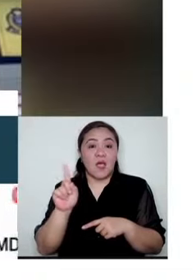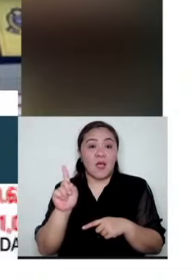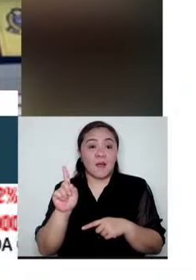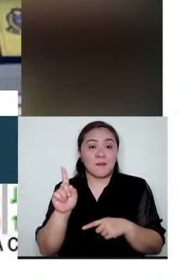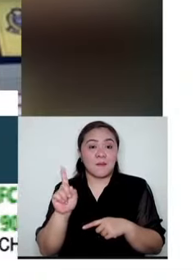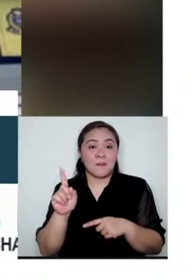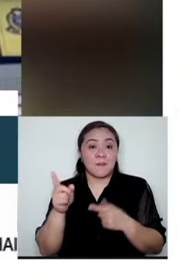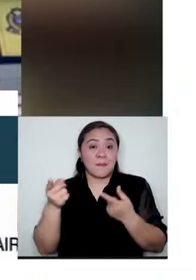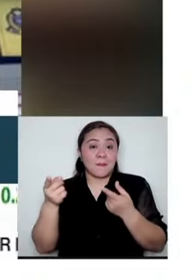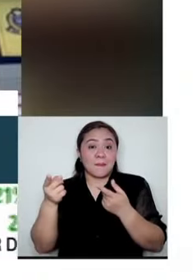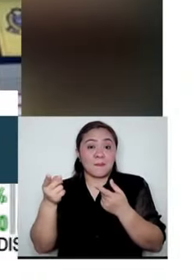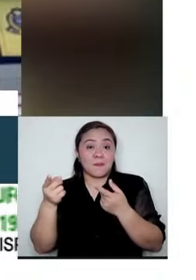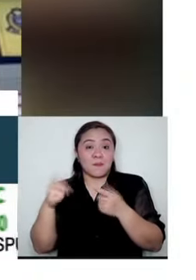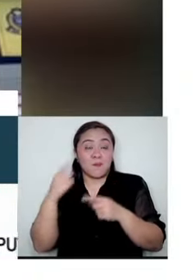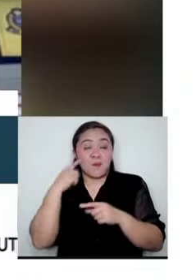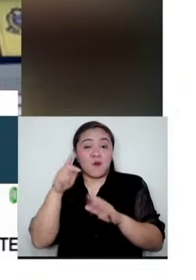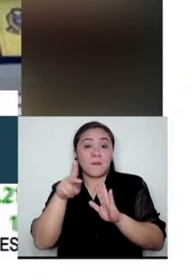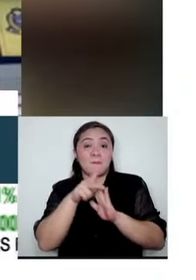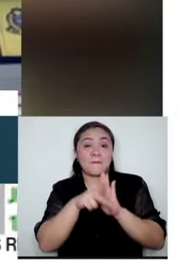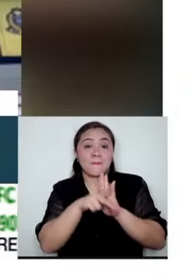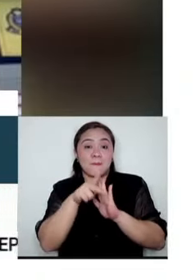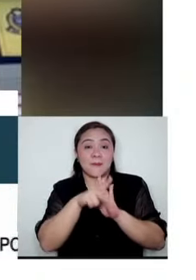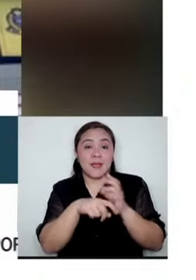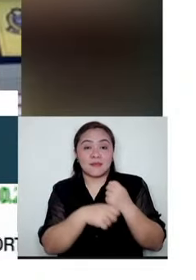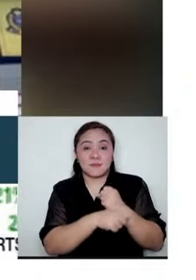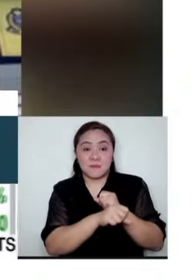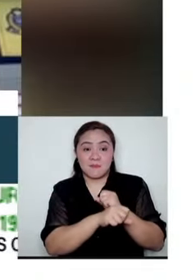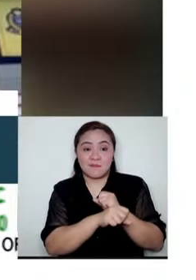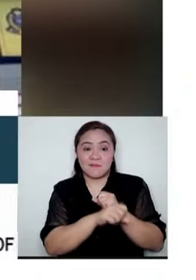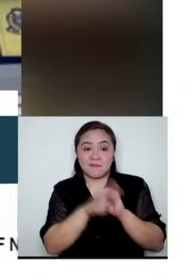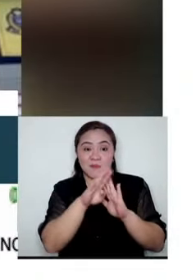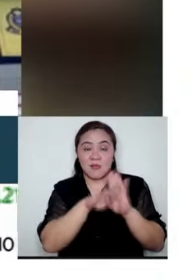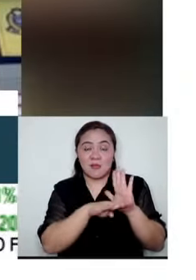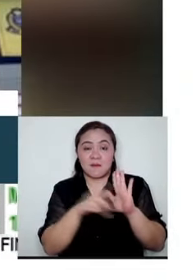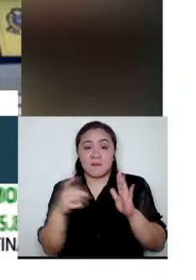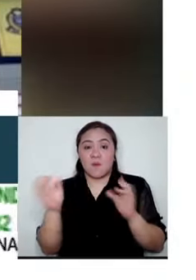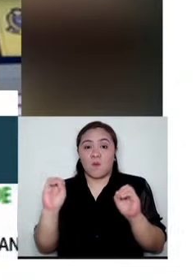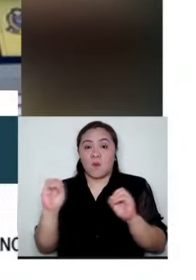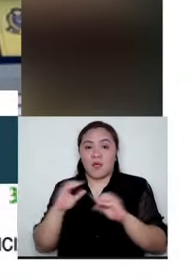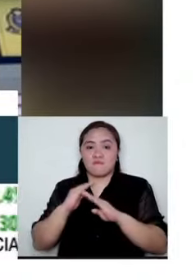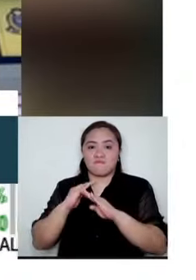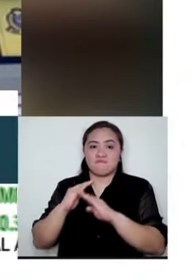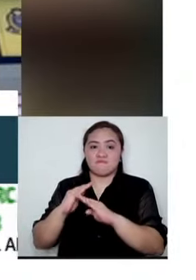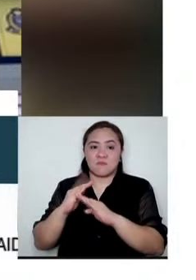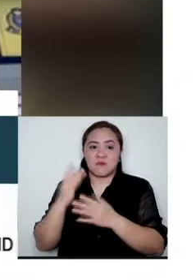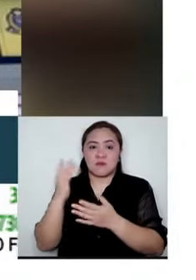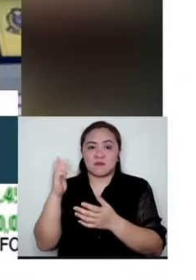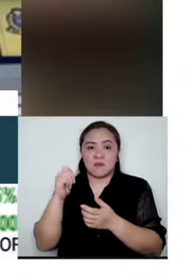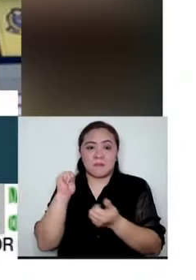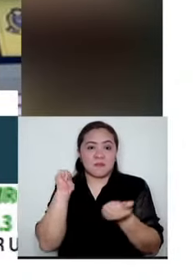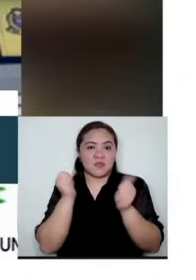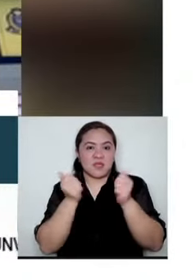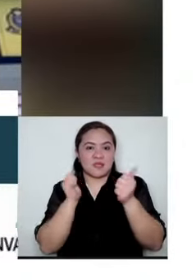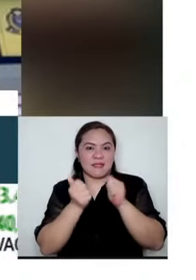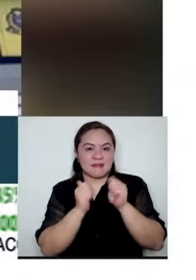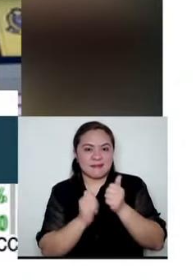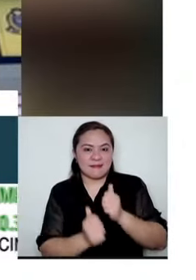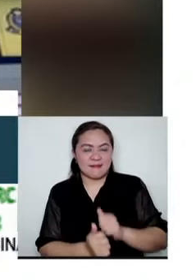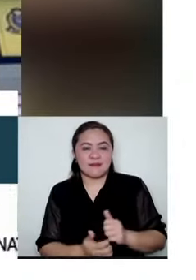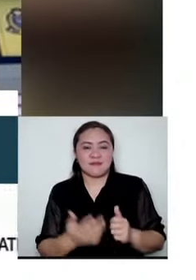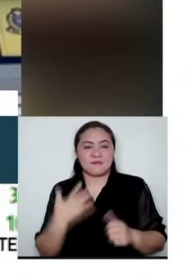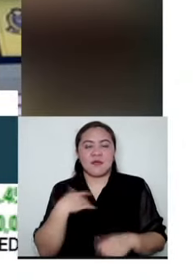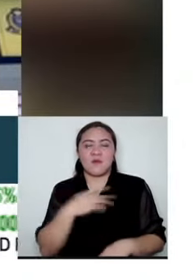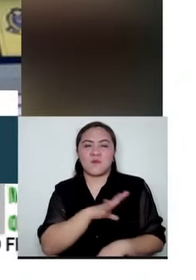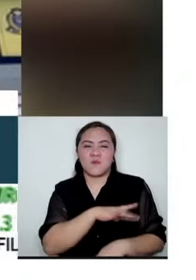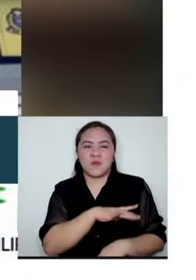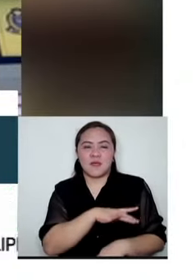execution of policies that should not be hindered by amendments to policies. So hintayin na lang natin.